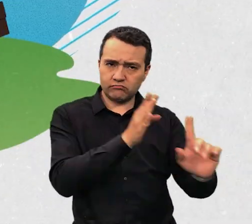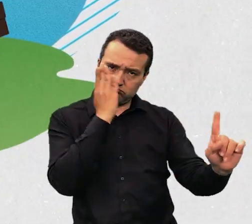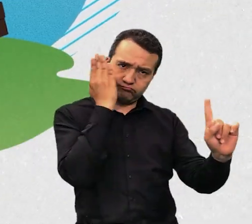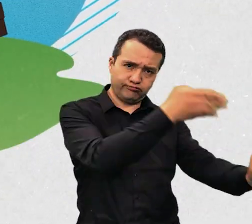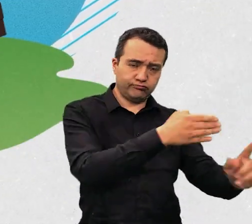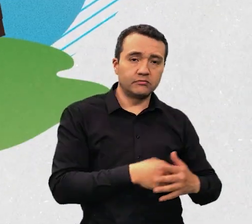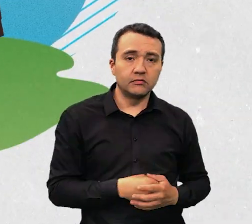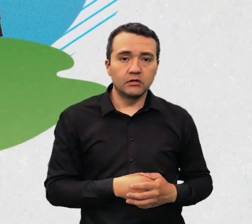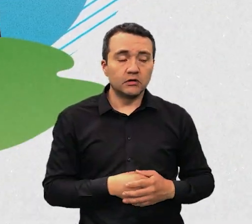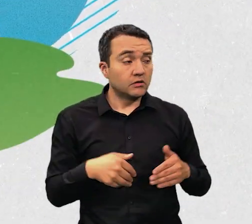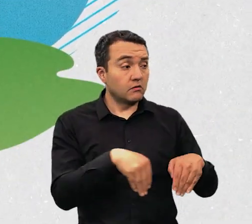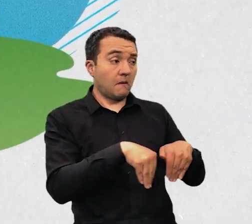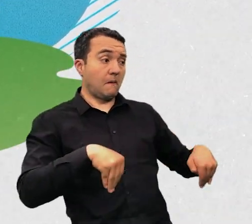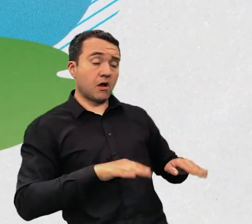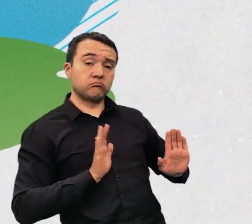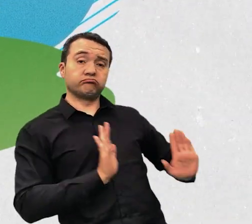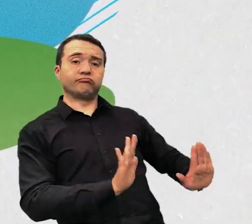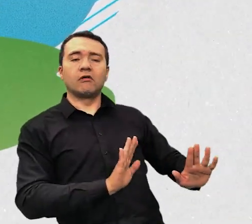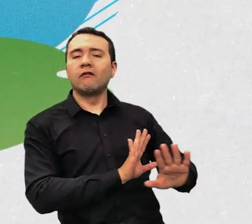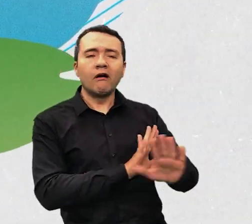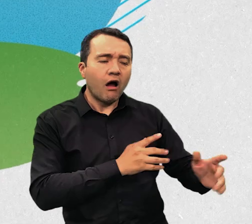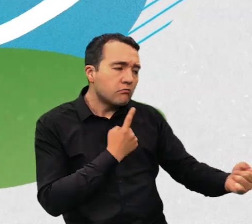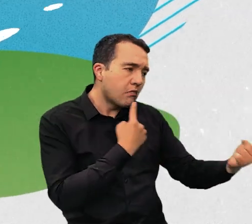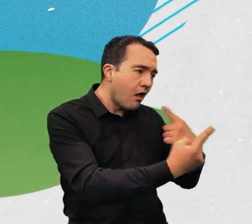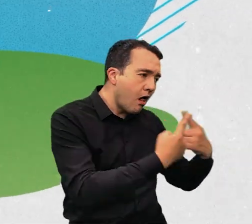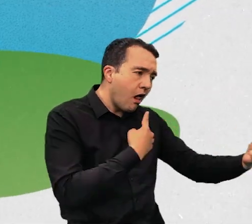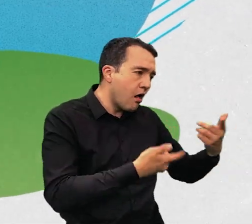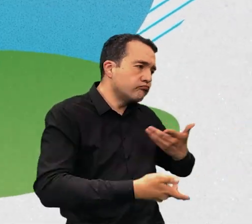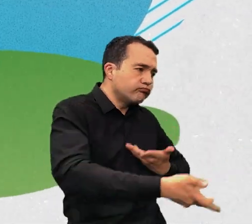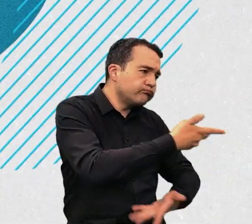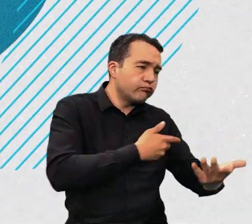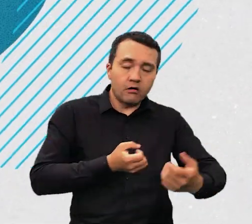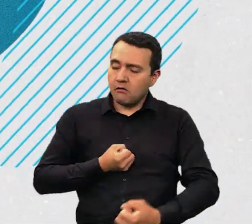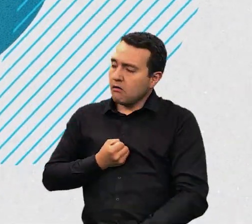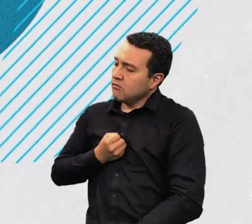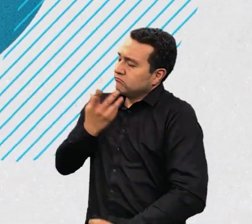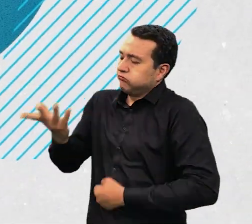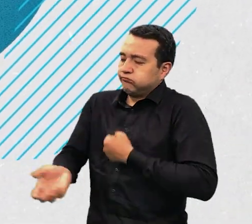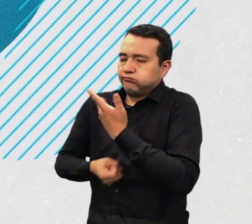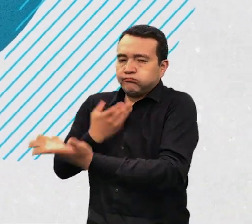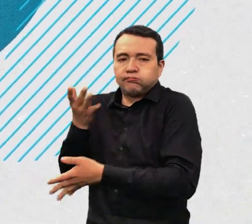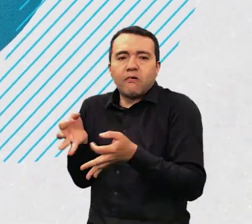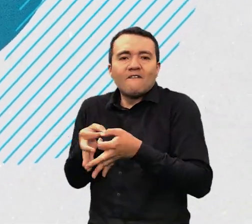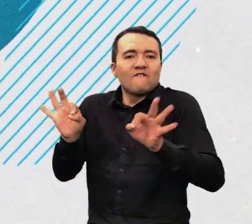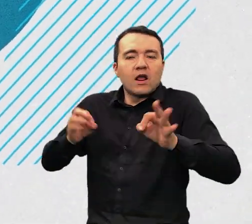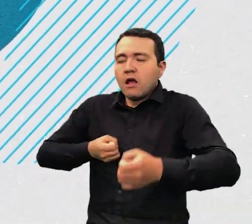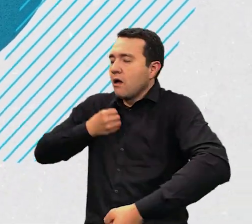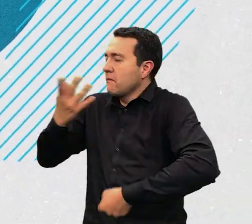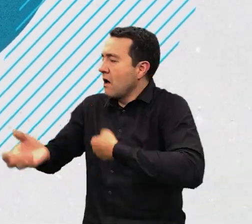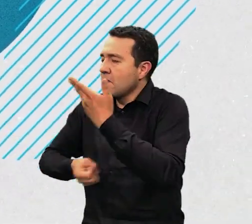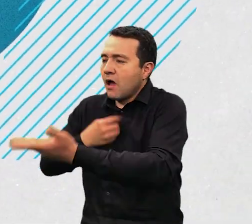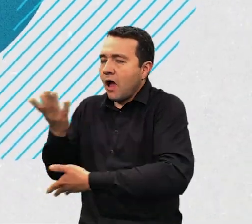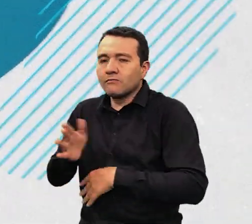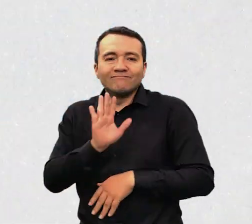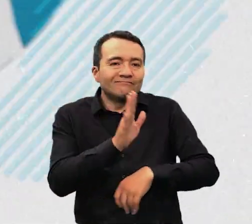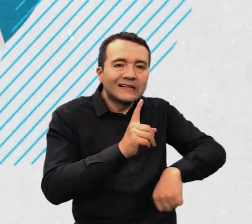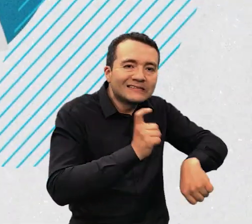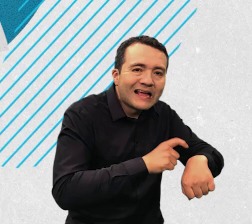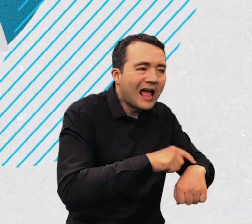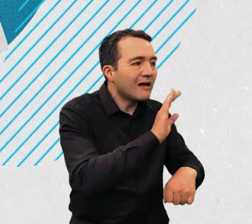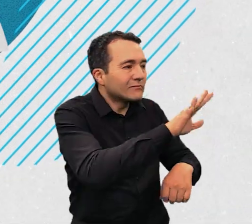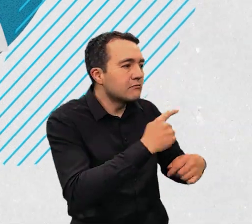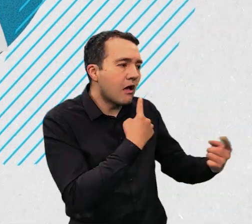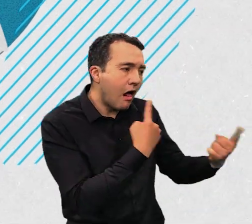Ensure an environment of trust and security where the persons with disability express themselves freely, safeguarding their pace and forms